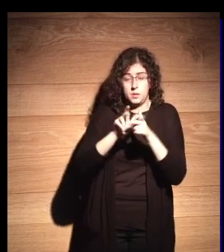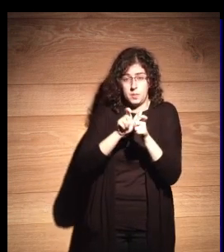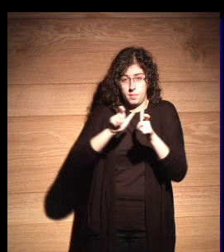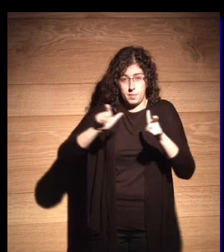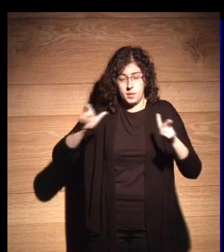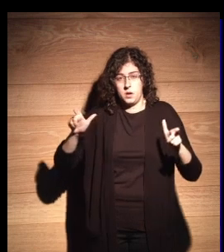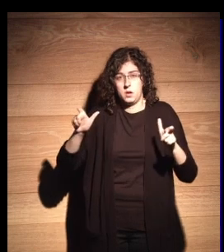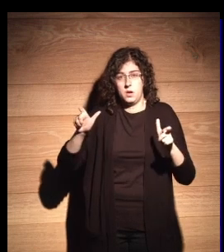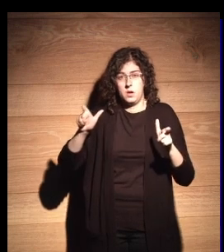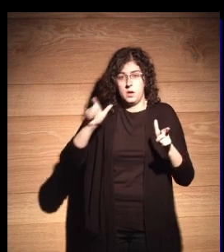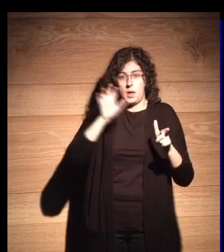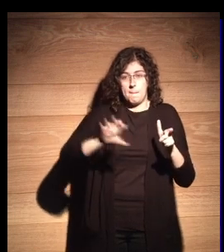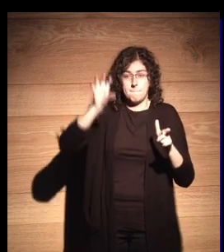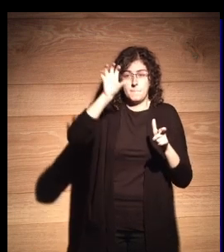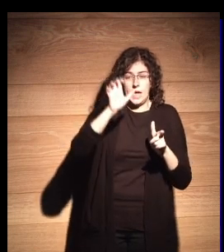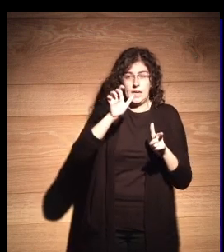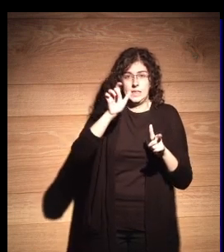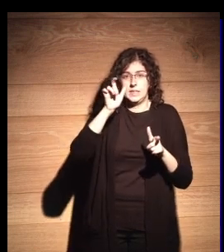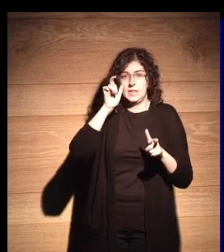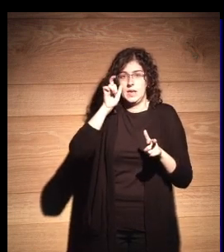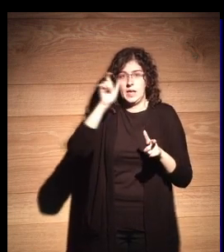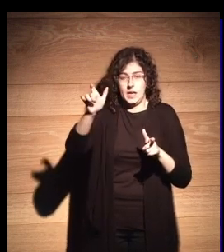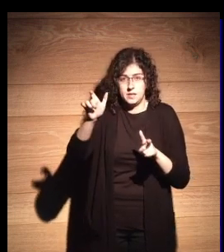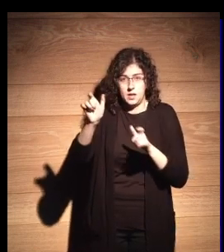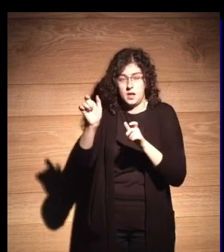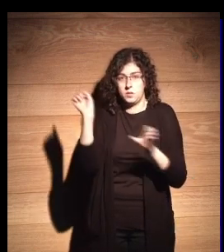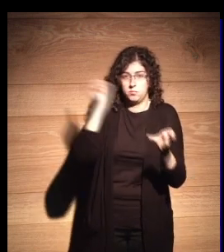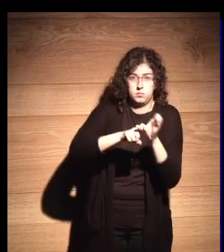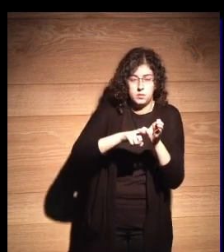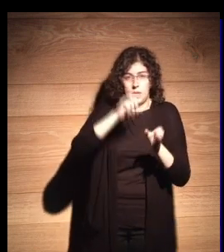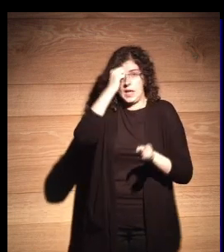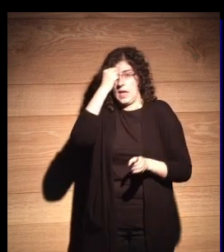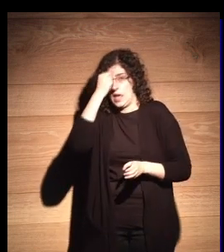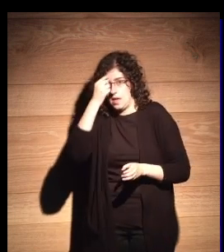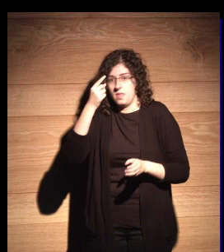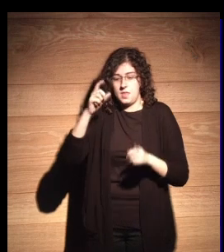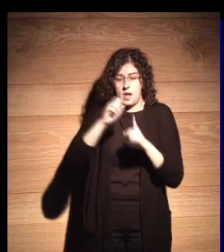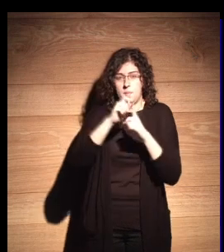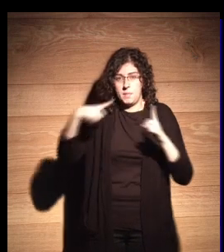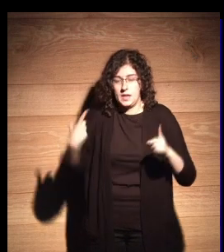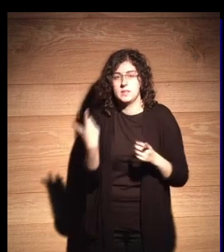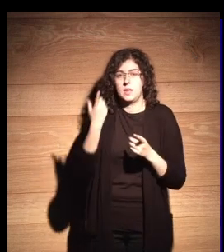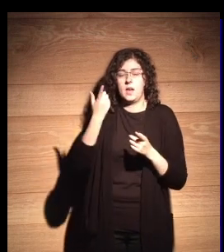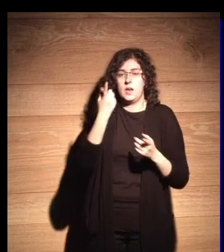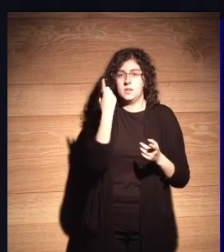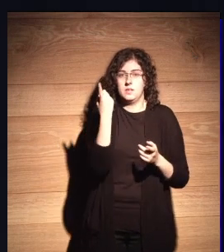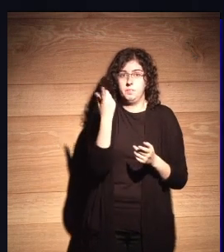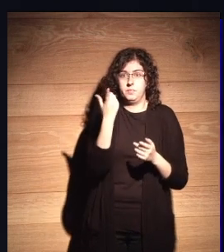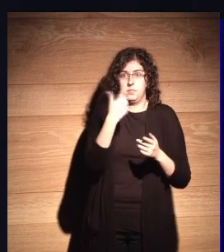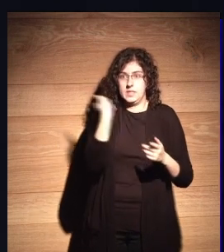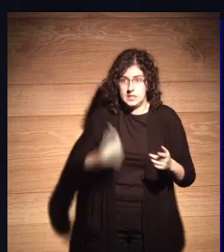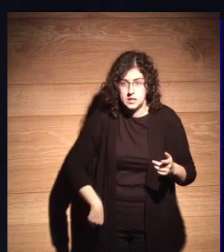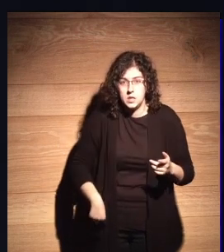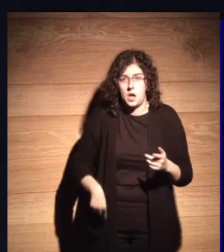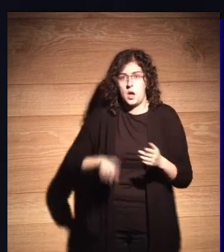countries got involved. India, Pakistan, Iran, the U.S., China. It got kind of very messy,